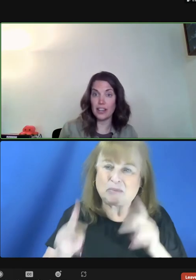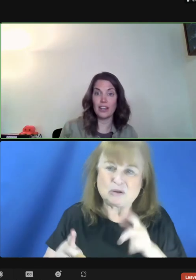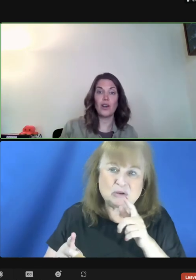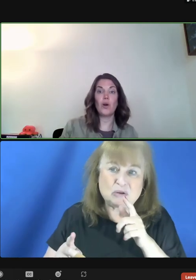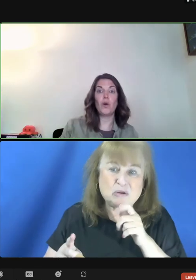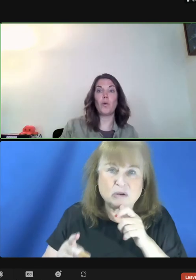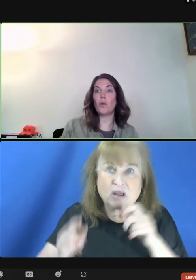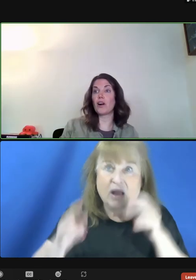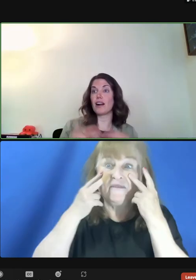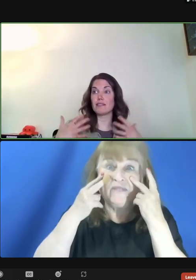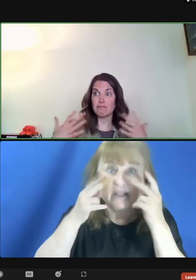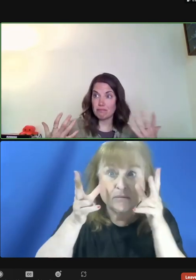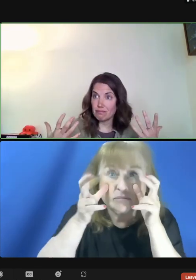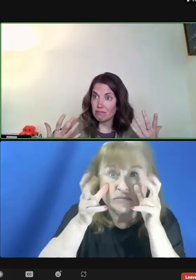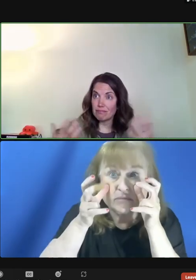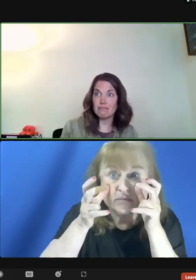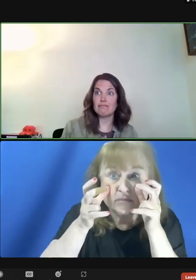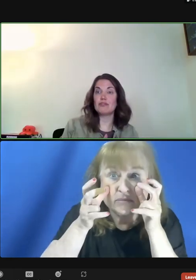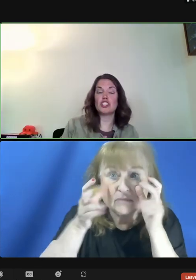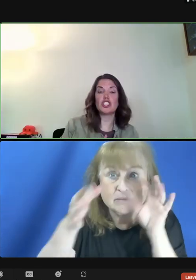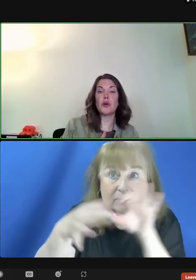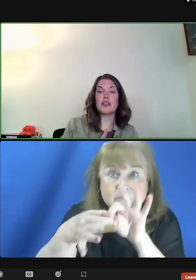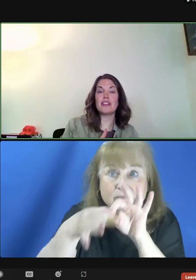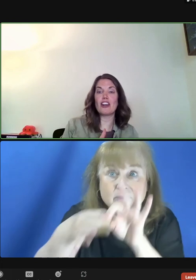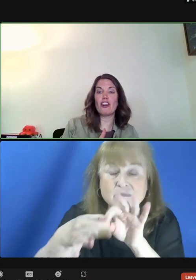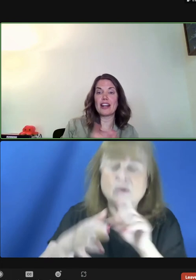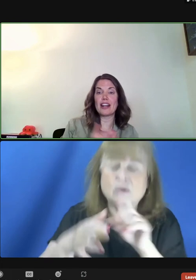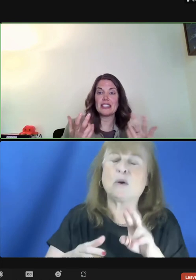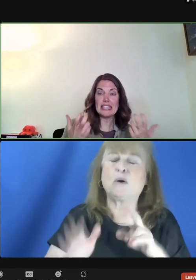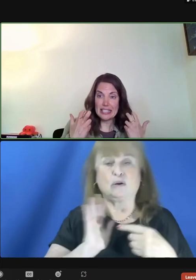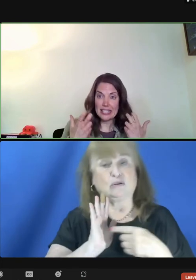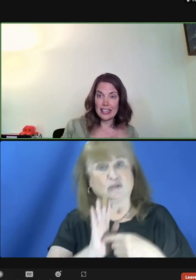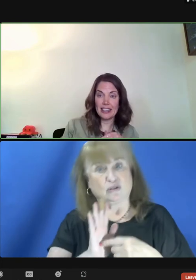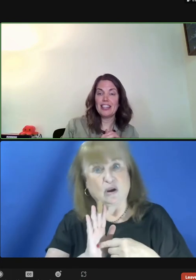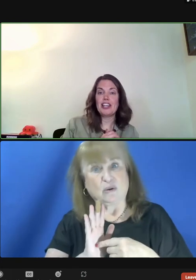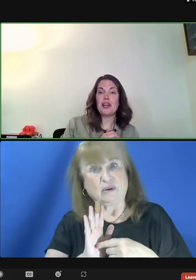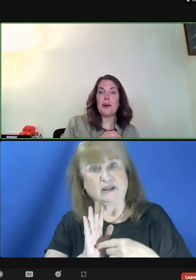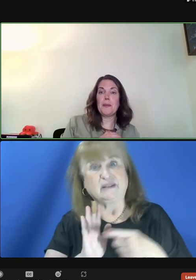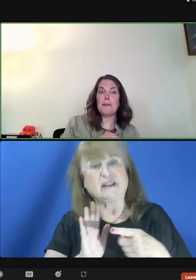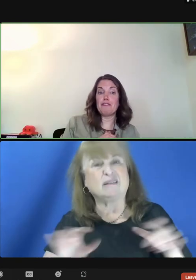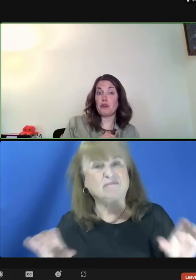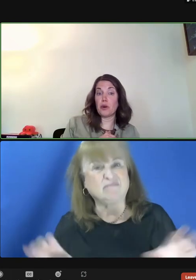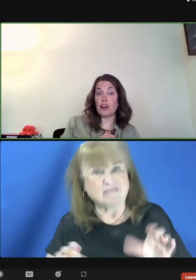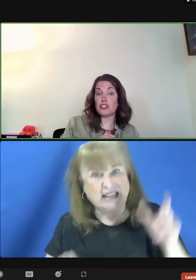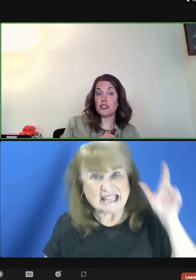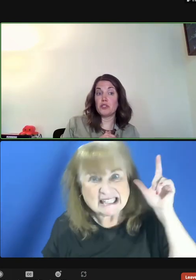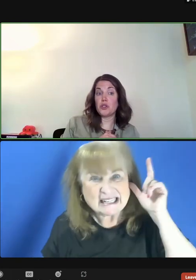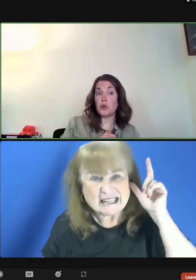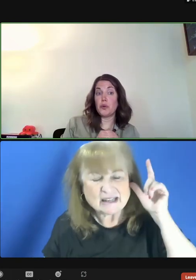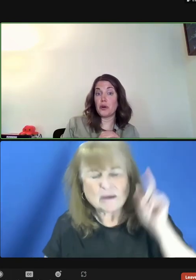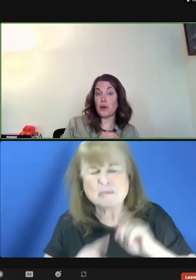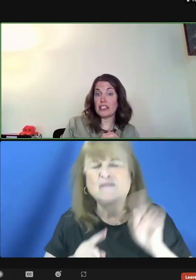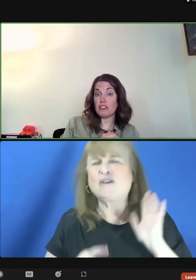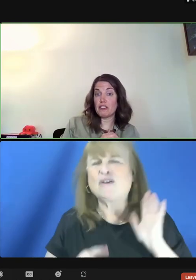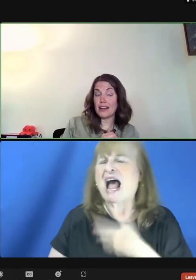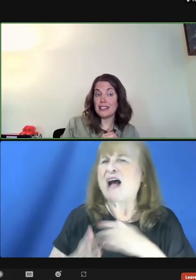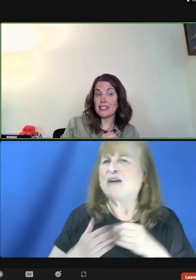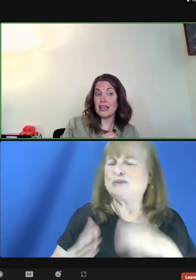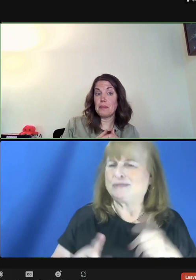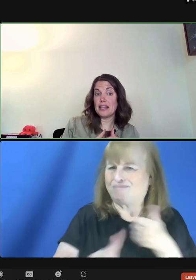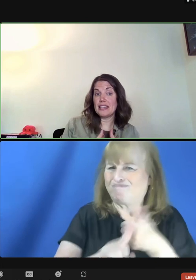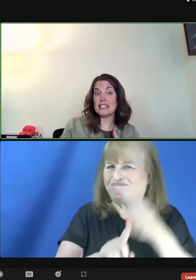visually engaging or showing that they are actively listening. But for our students who